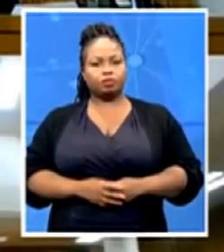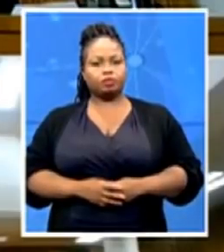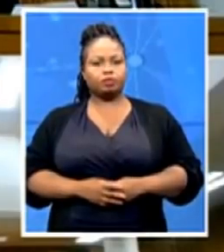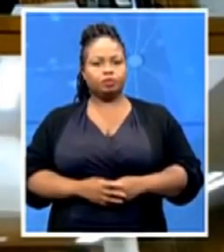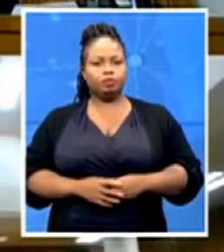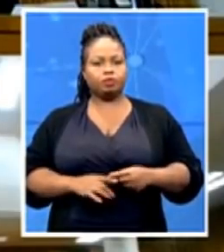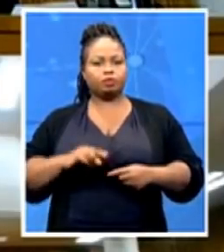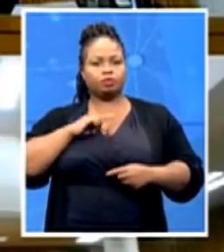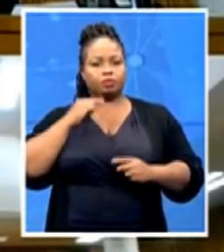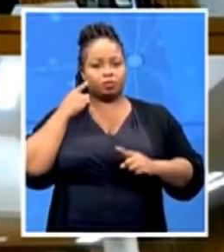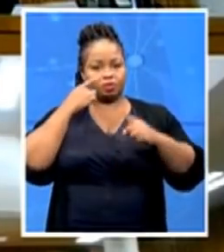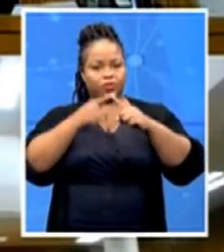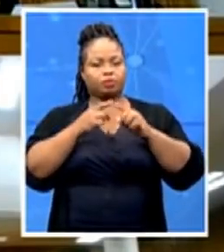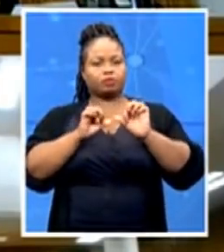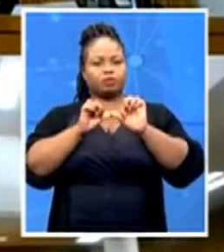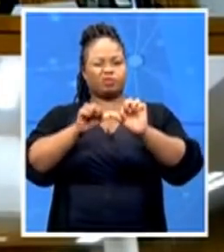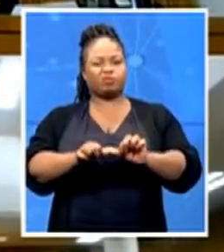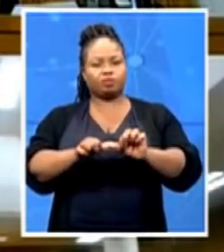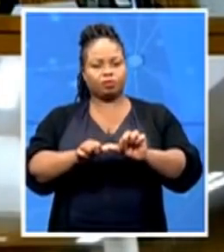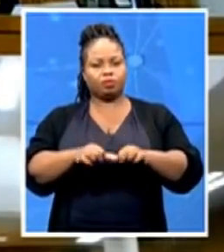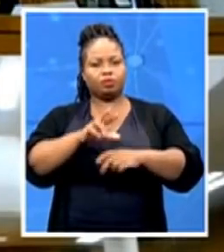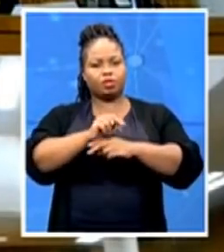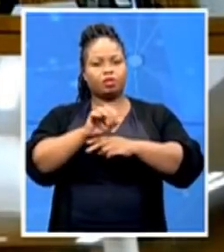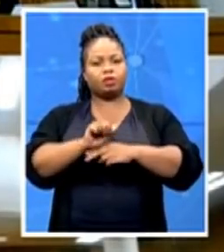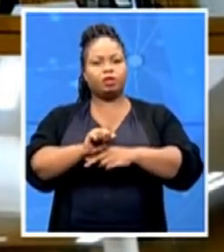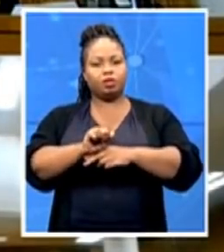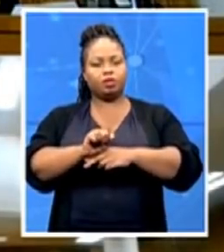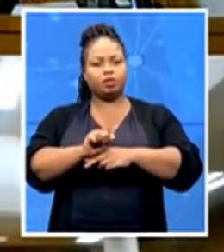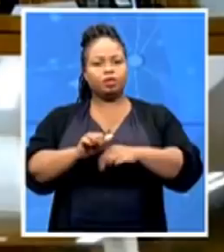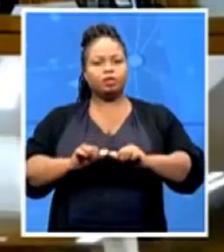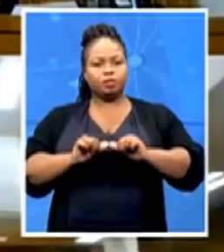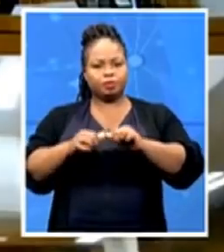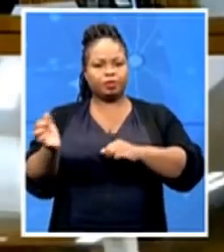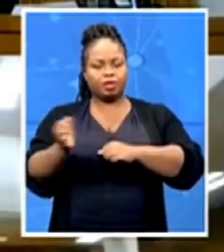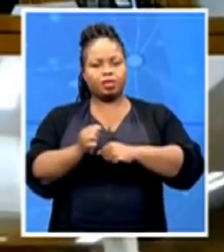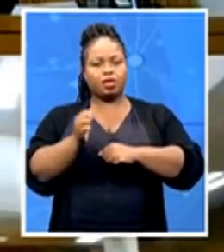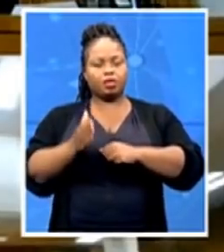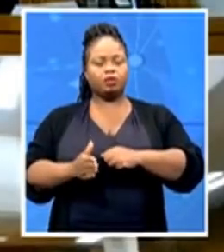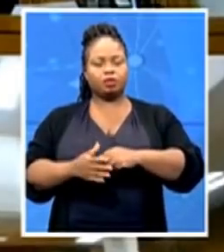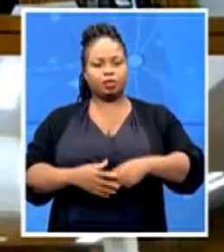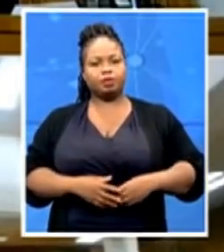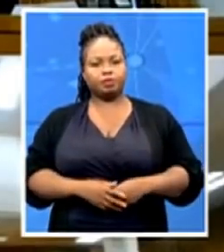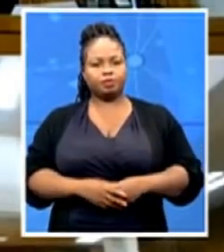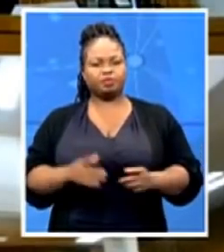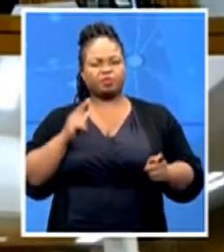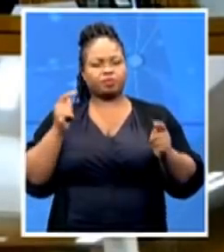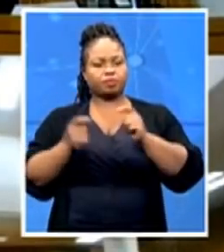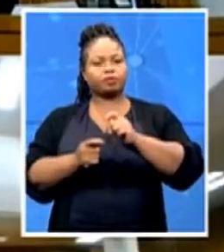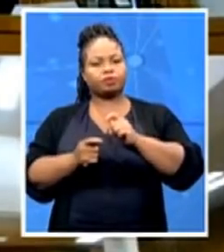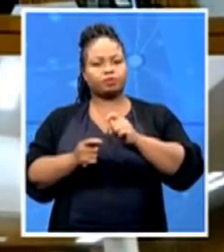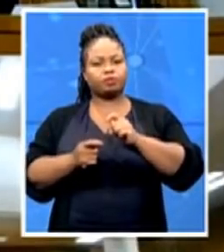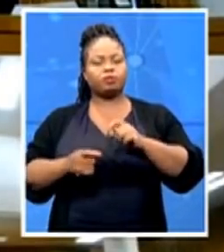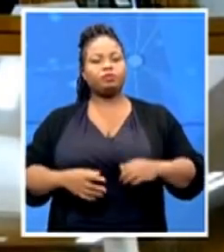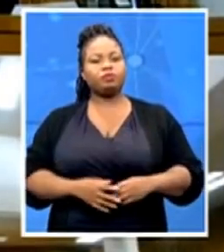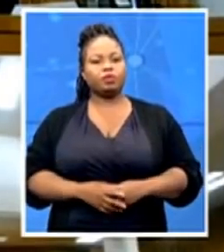the NA is her employer and has changed the conditions of her employment. As the court knows, we deal with that in our main